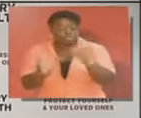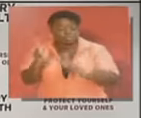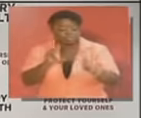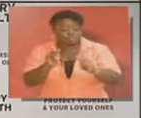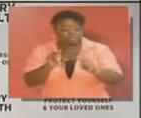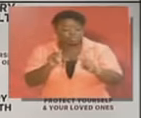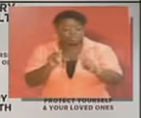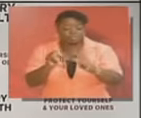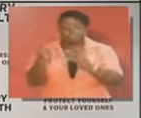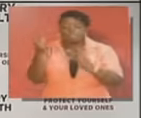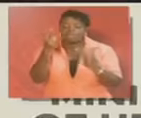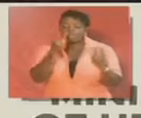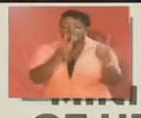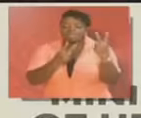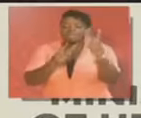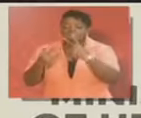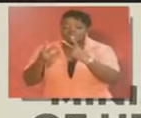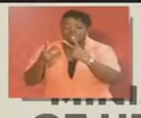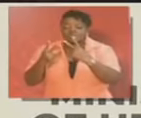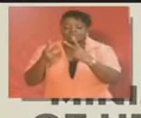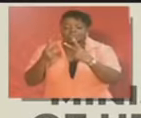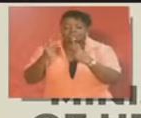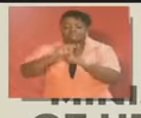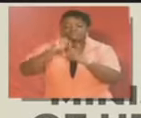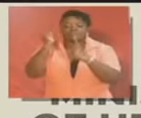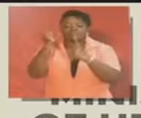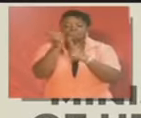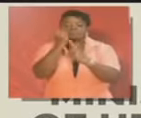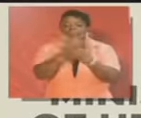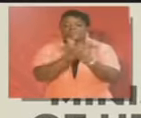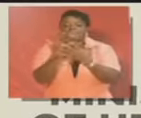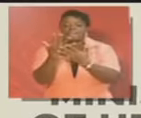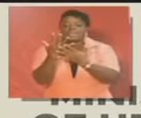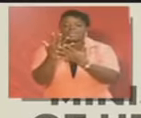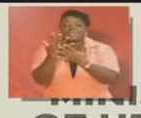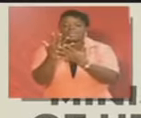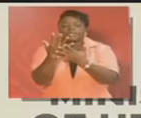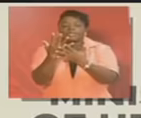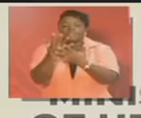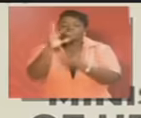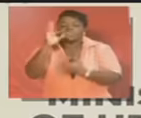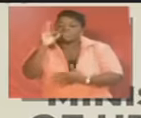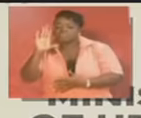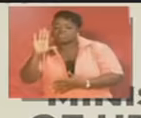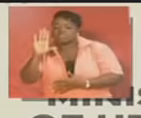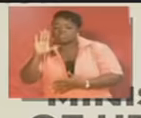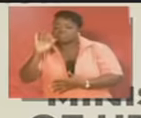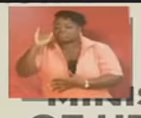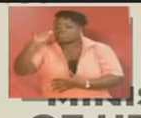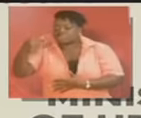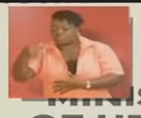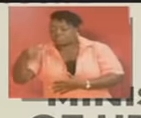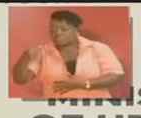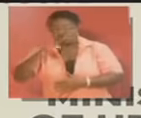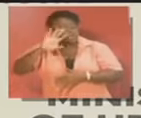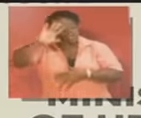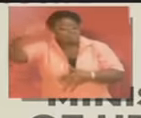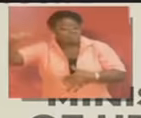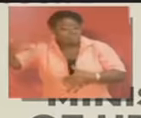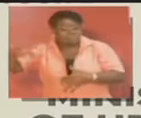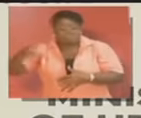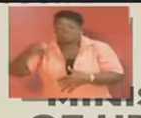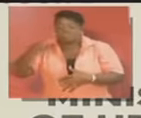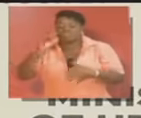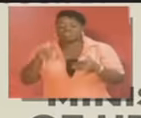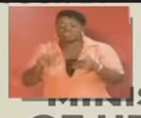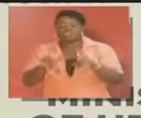to visit the social media pages of the Ministry of Health and all our regional health authorities as they continue to